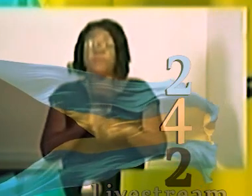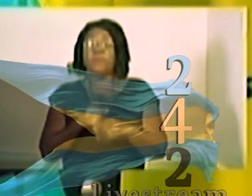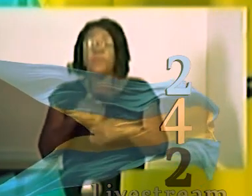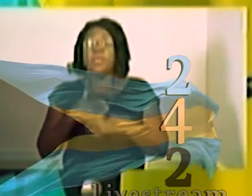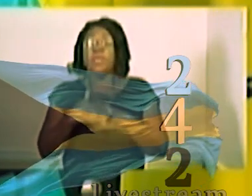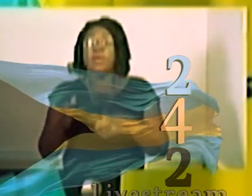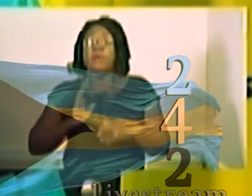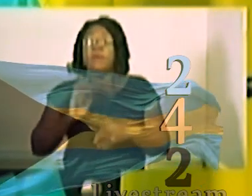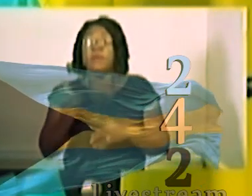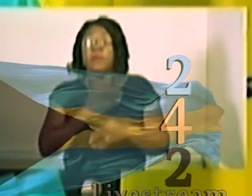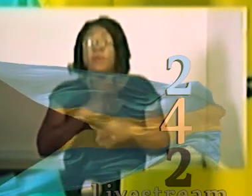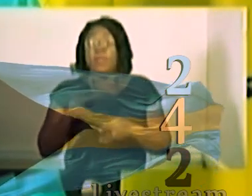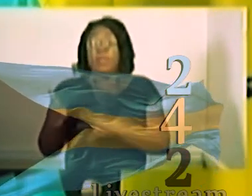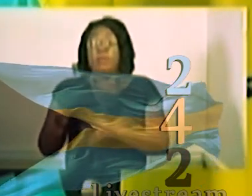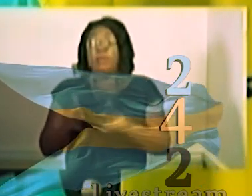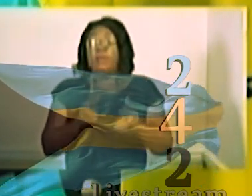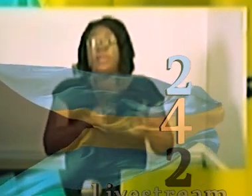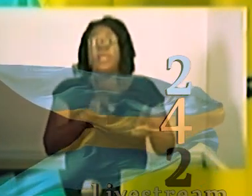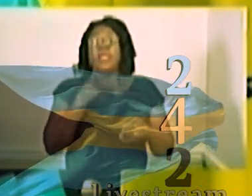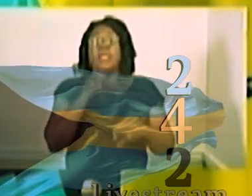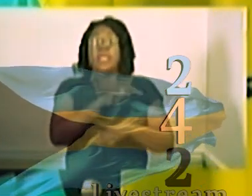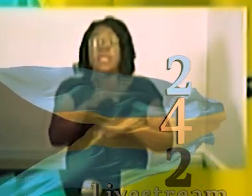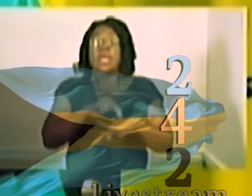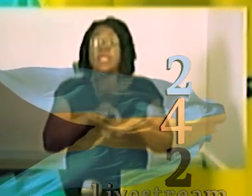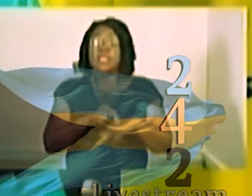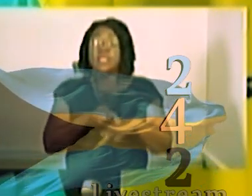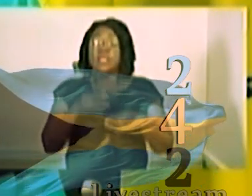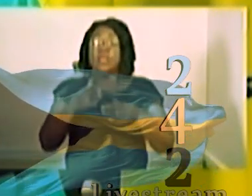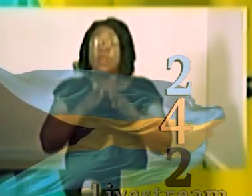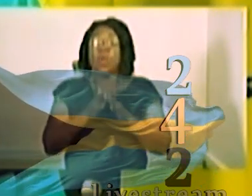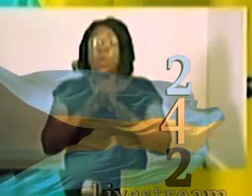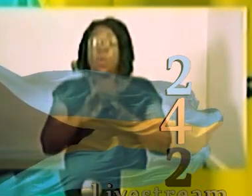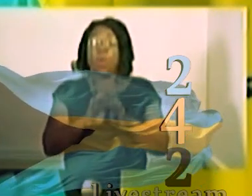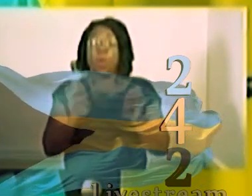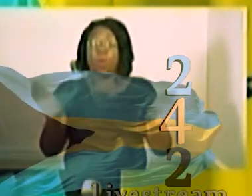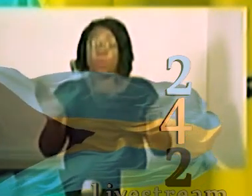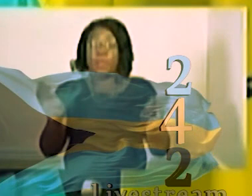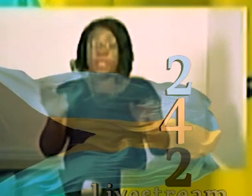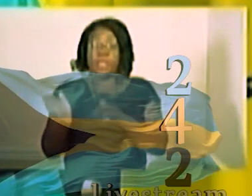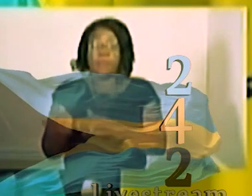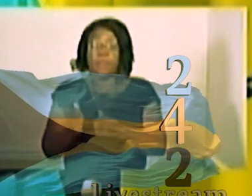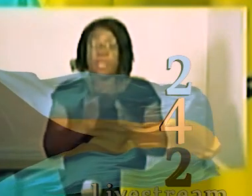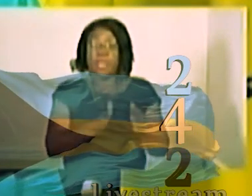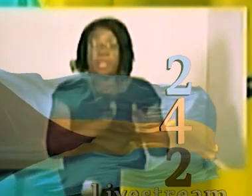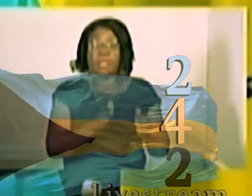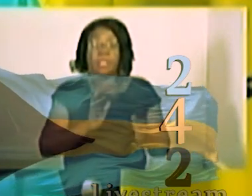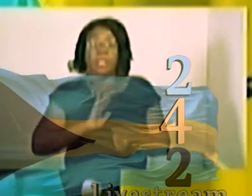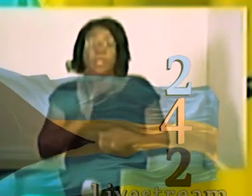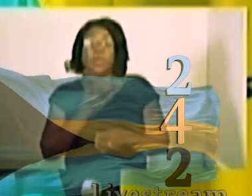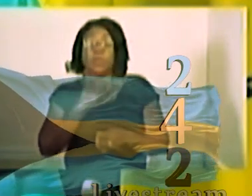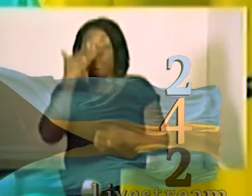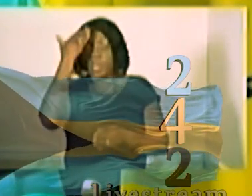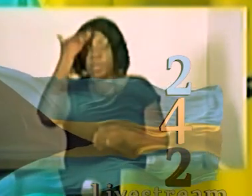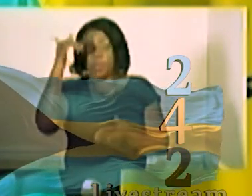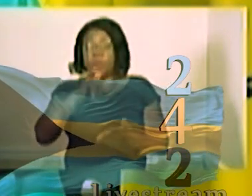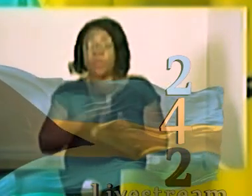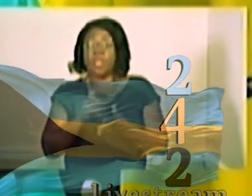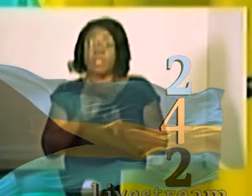After we prepared the national reopening plan, we noted that the plan would be done in